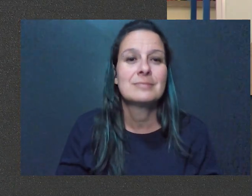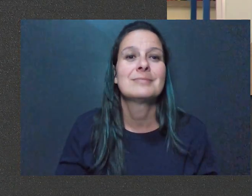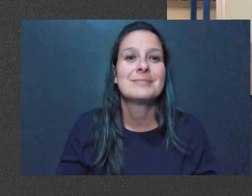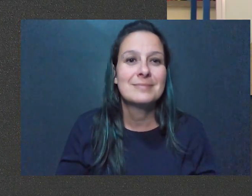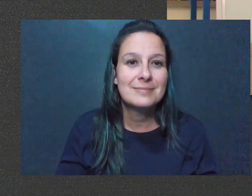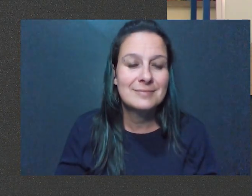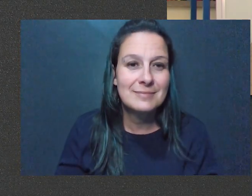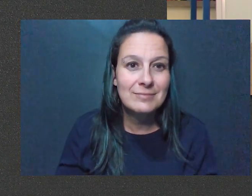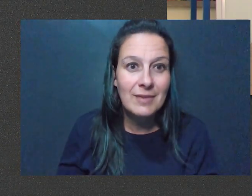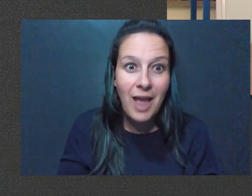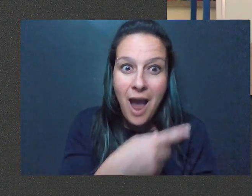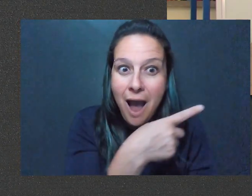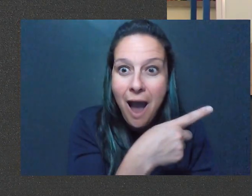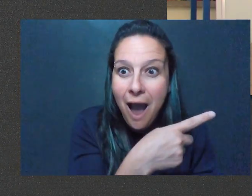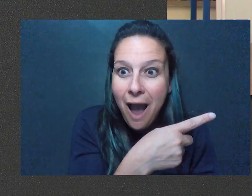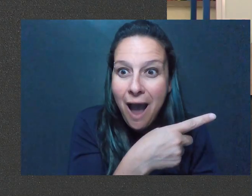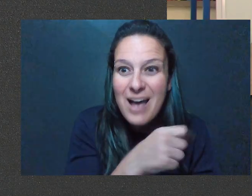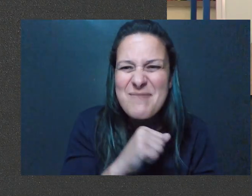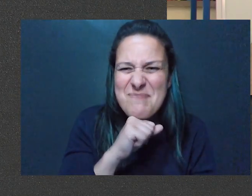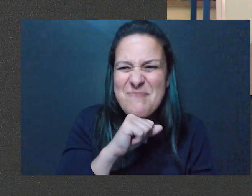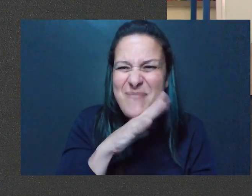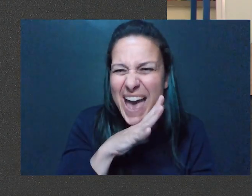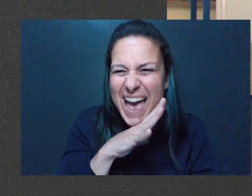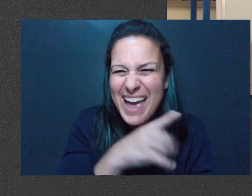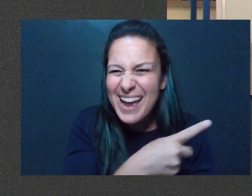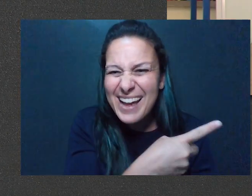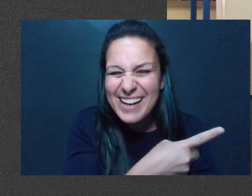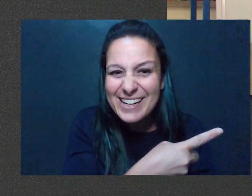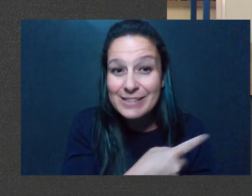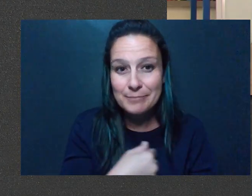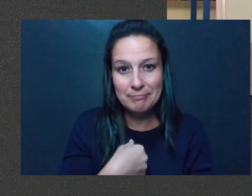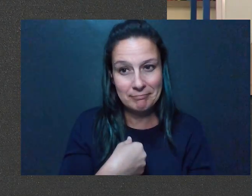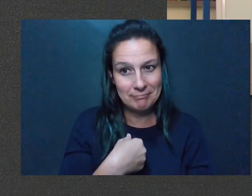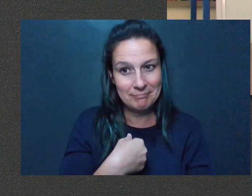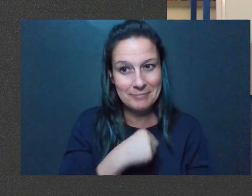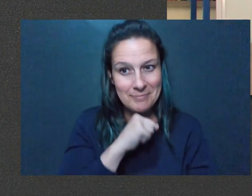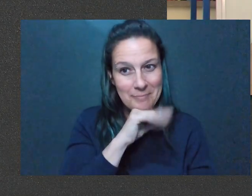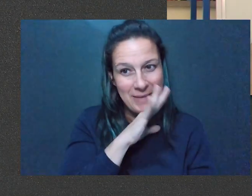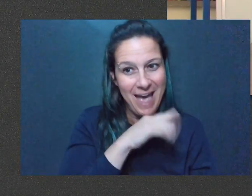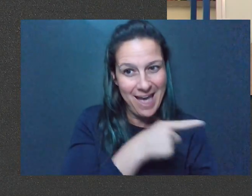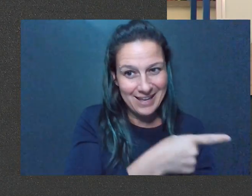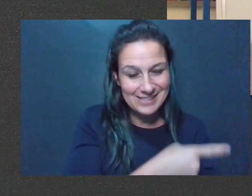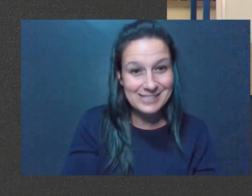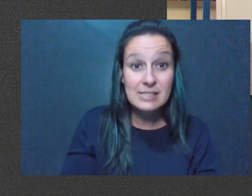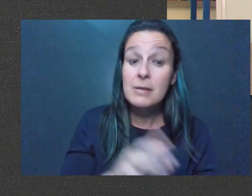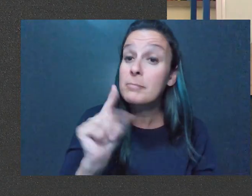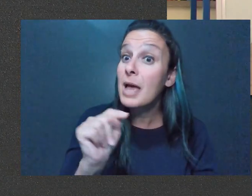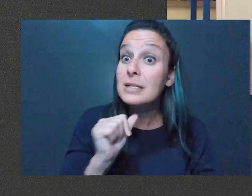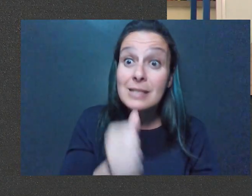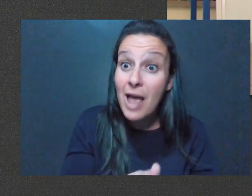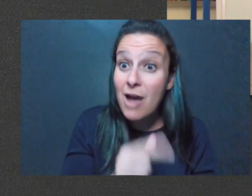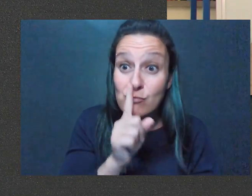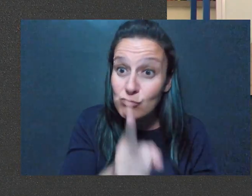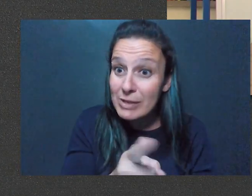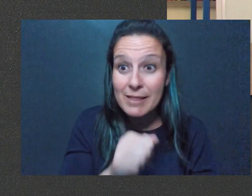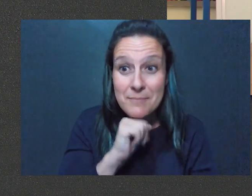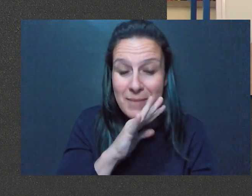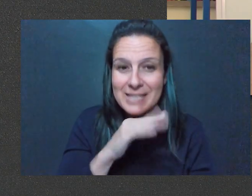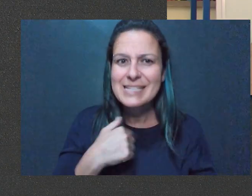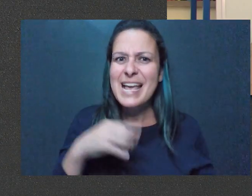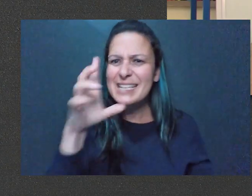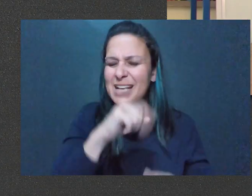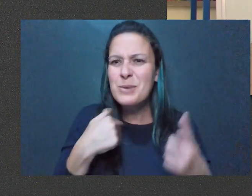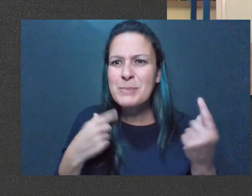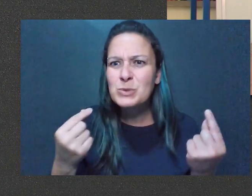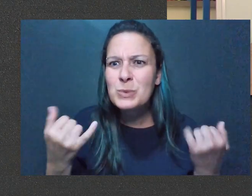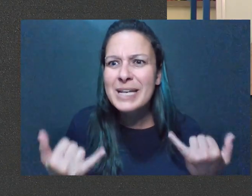Now, look at this mess I have. I made a mess, but I didn't. Guess what I'm gonna